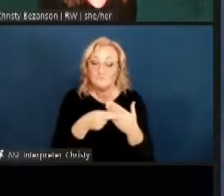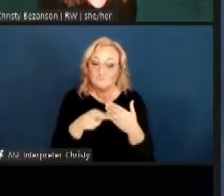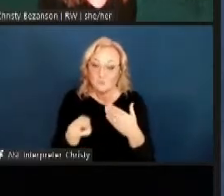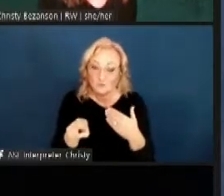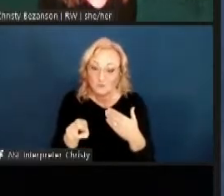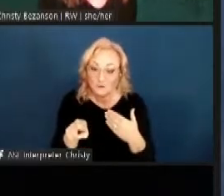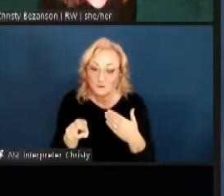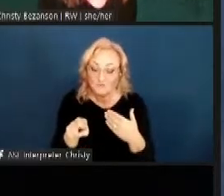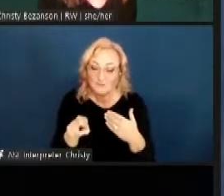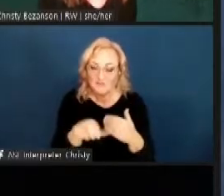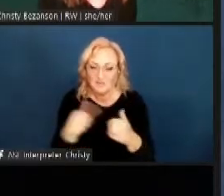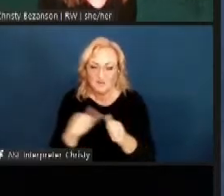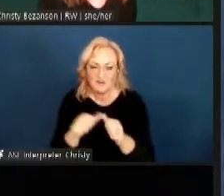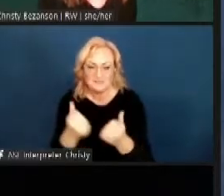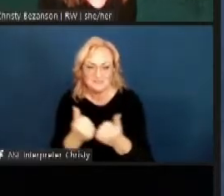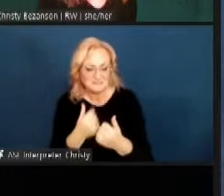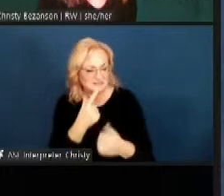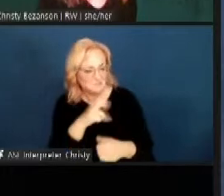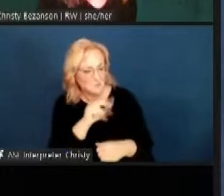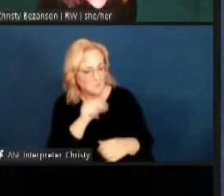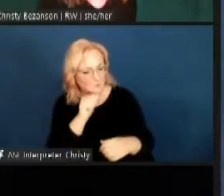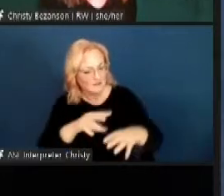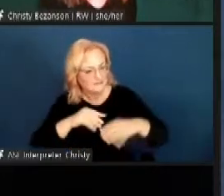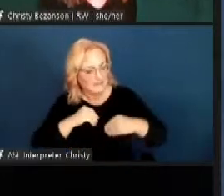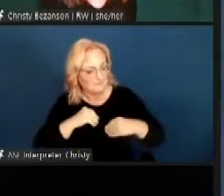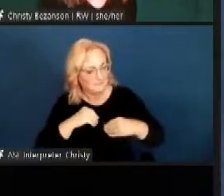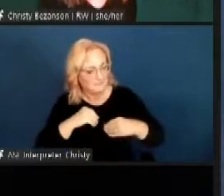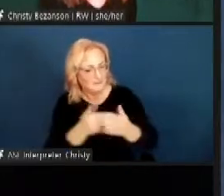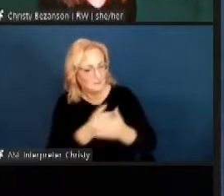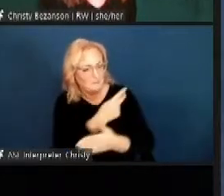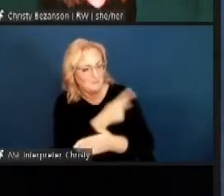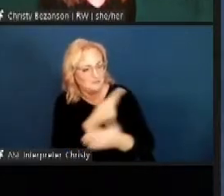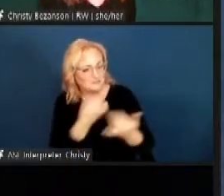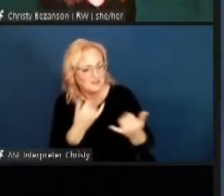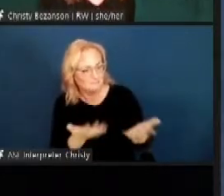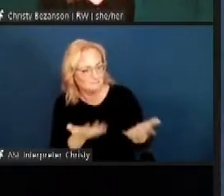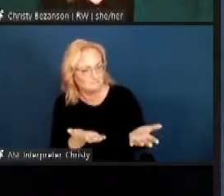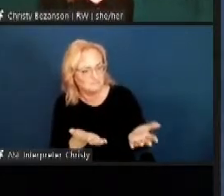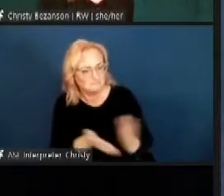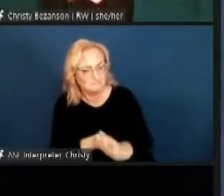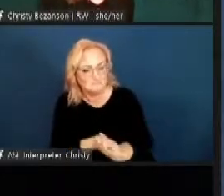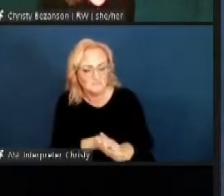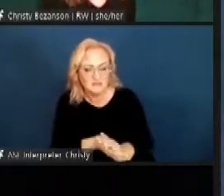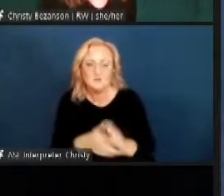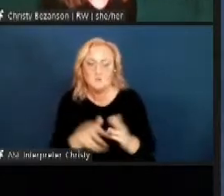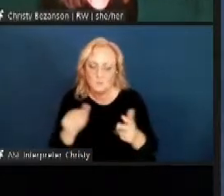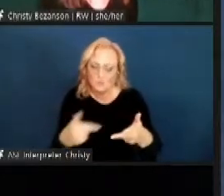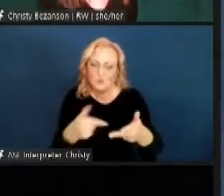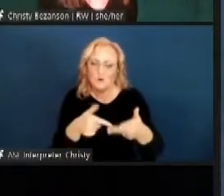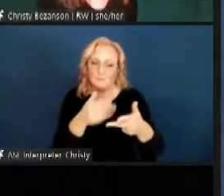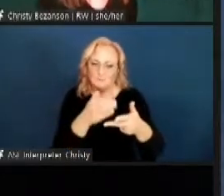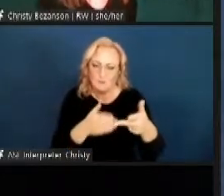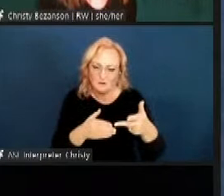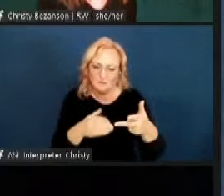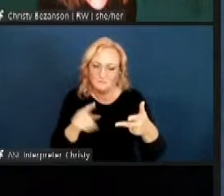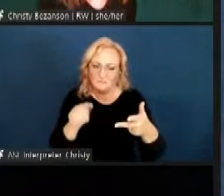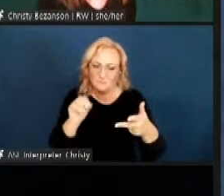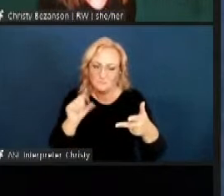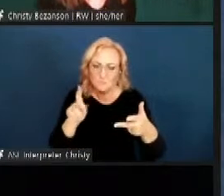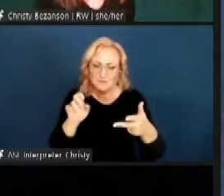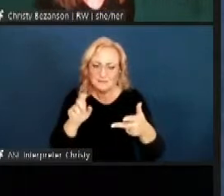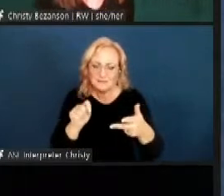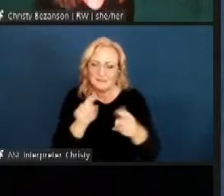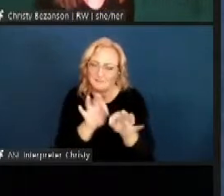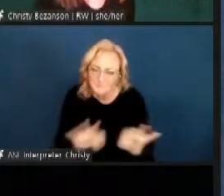for that agency to say, we're not taking any referrals at this time. And so I think the third prong of the toolkit is making